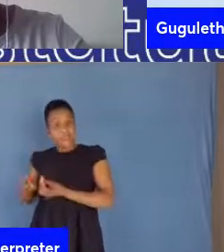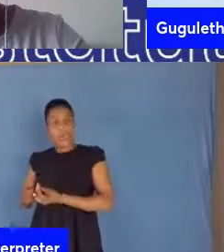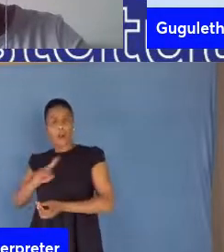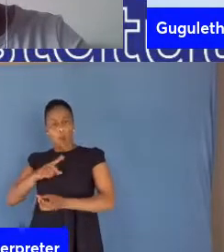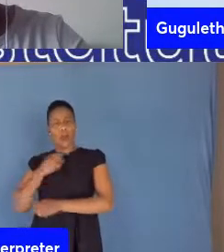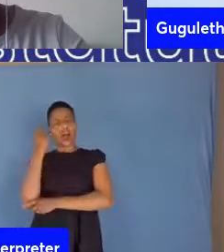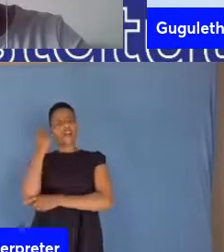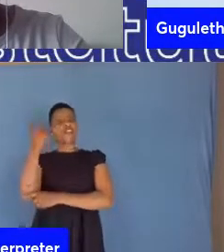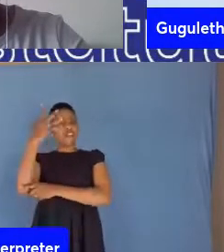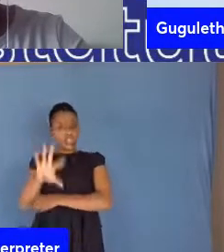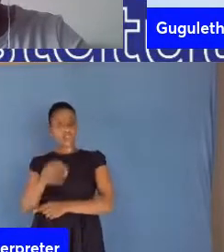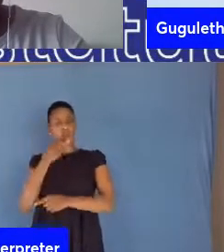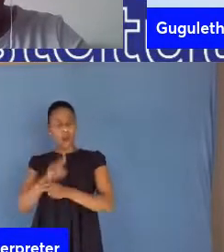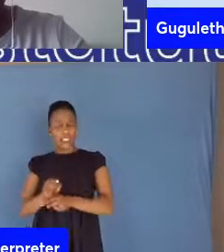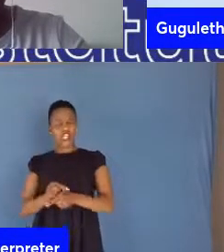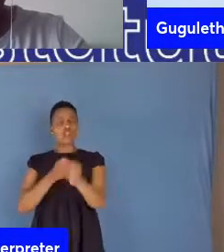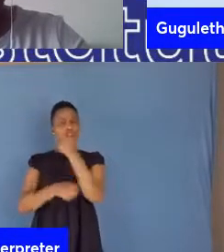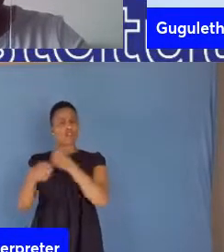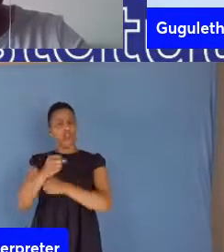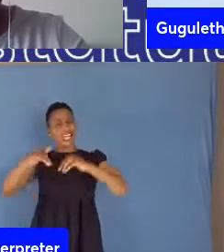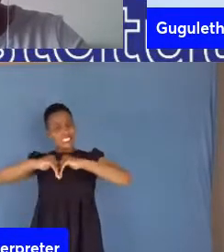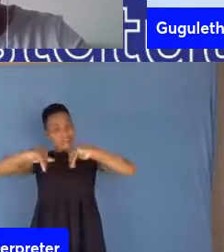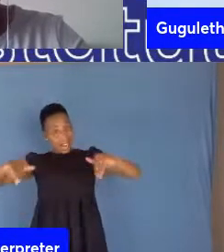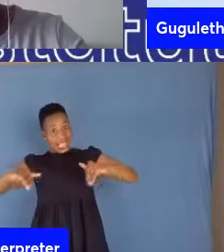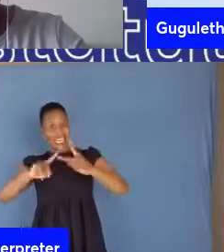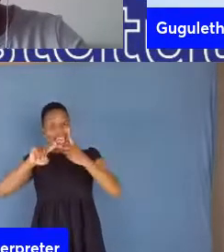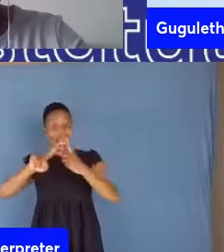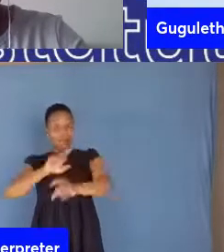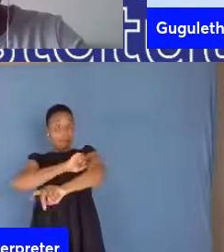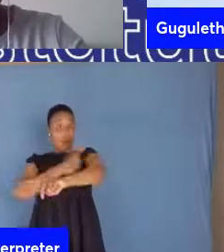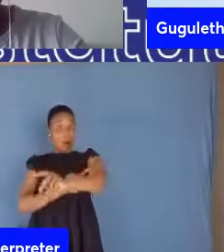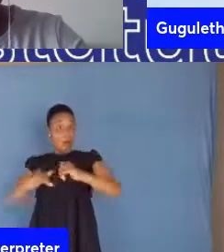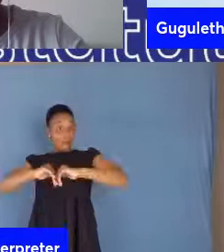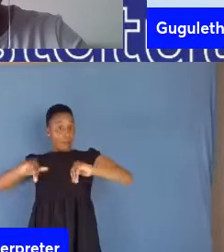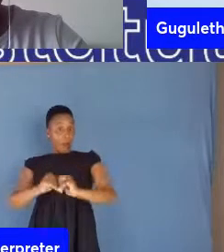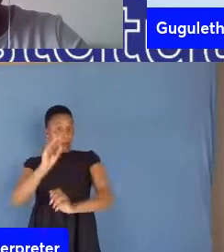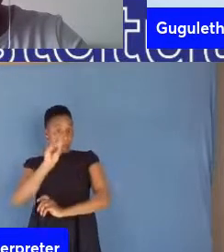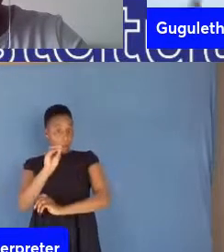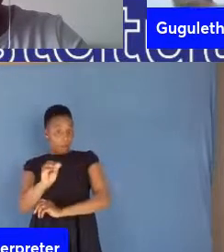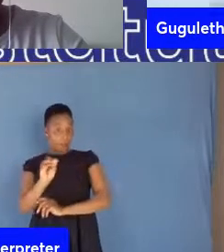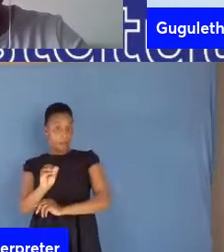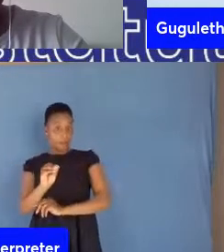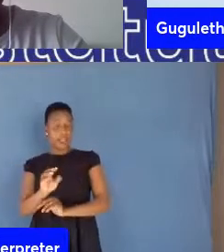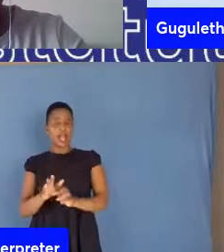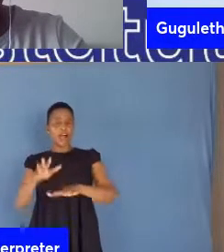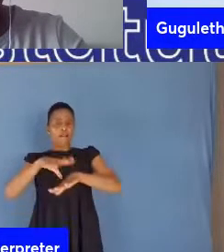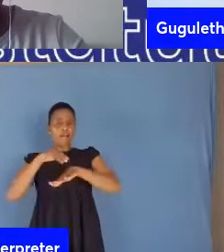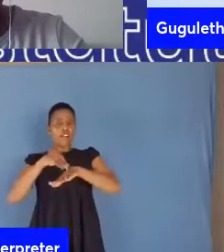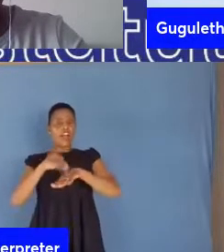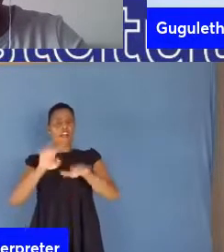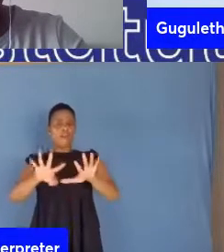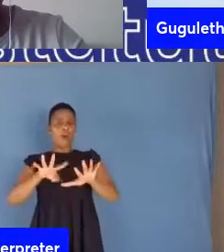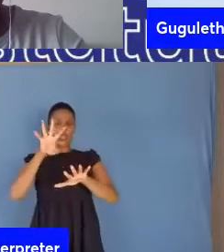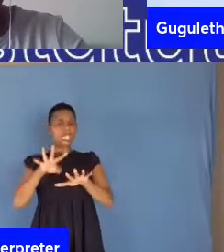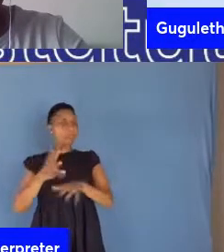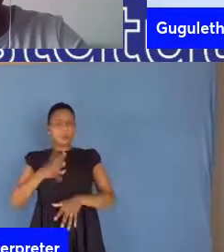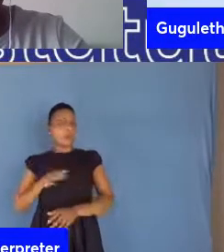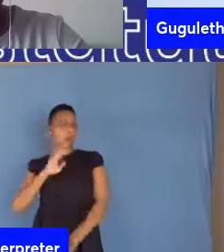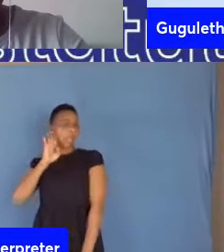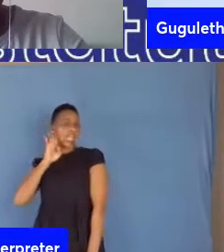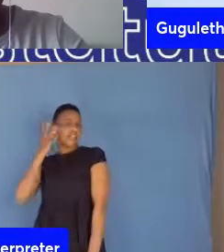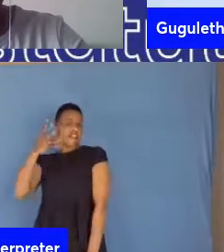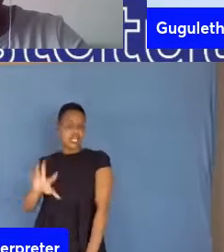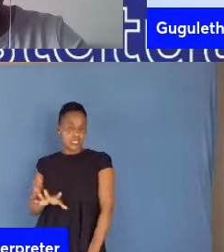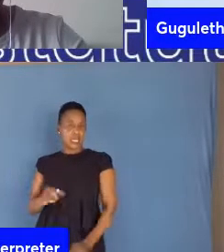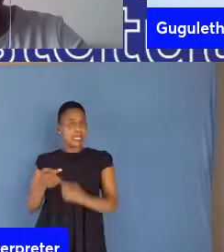a structural divide in power in that particular instance. The 14-year-old does not want to listen, but this isn't a case